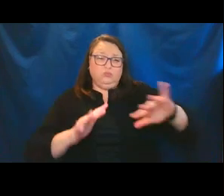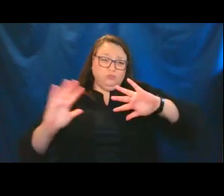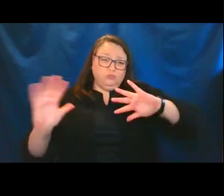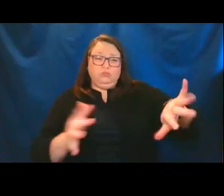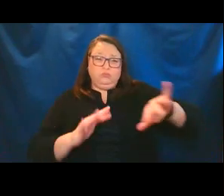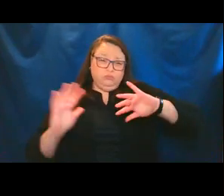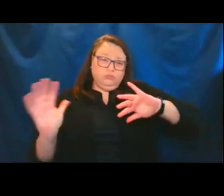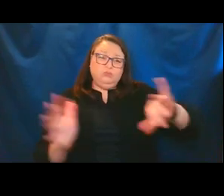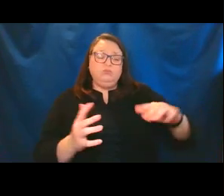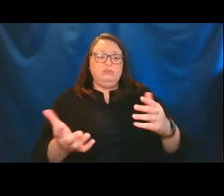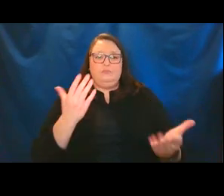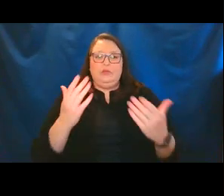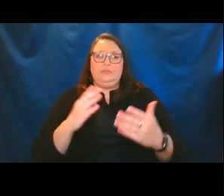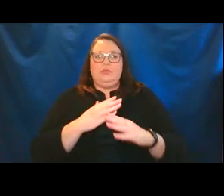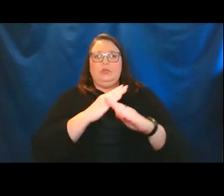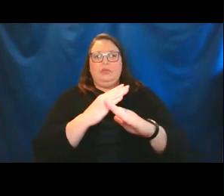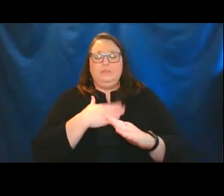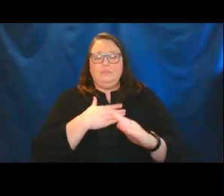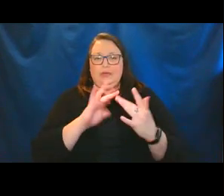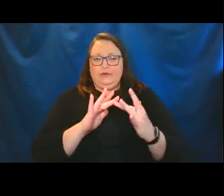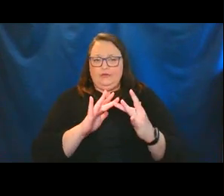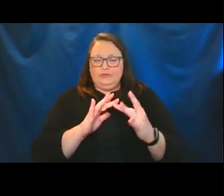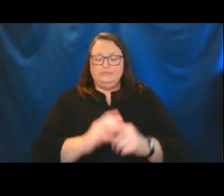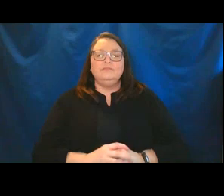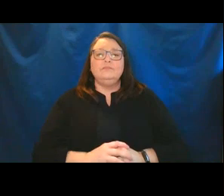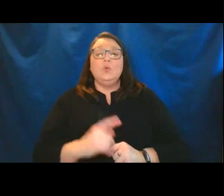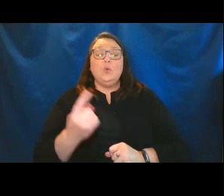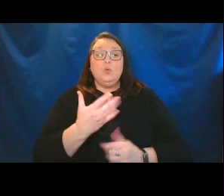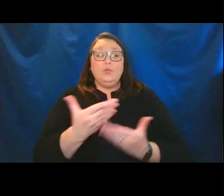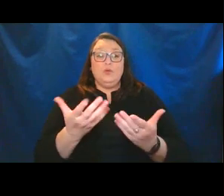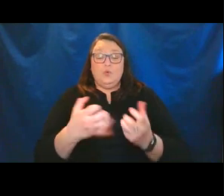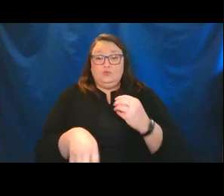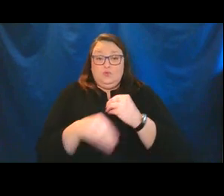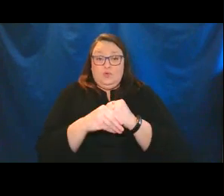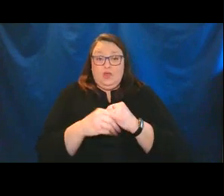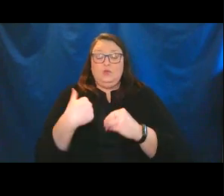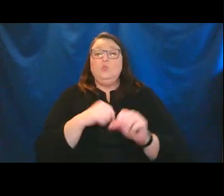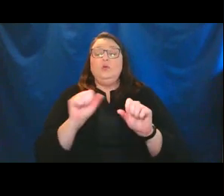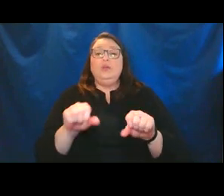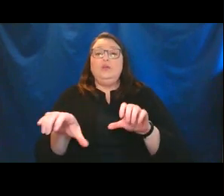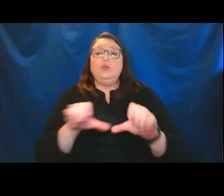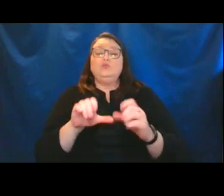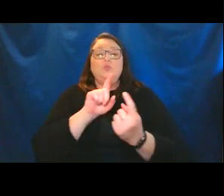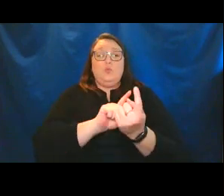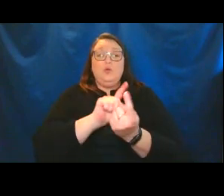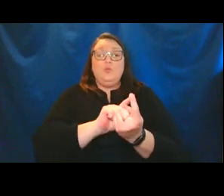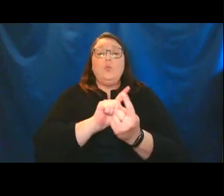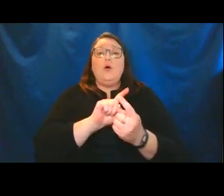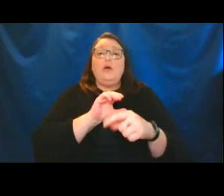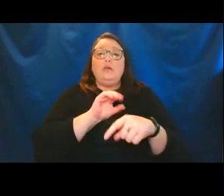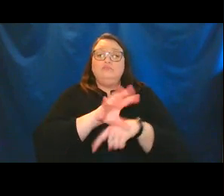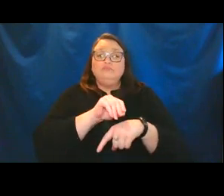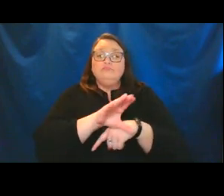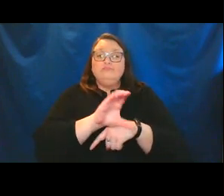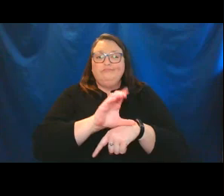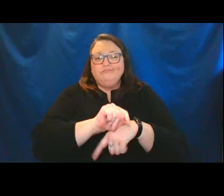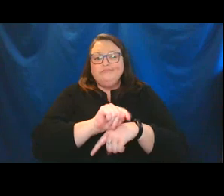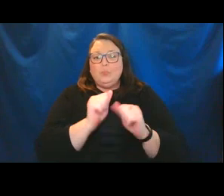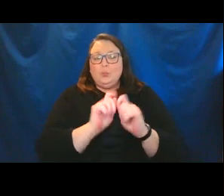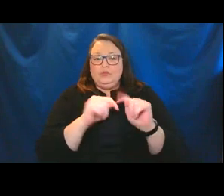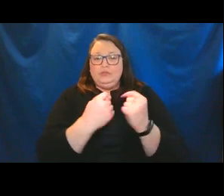my internet. The only thing I wanted to add is that we can do one-on-one consultations with your team as well in terms